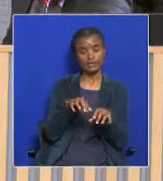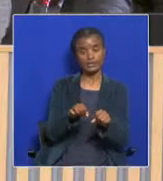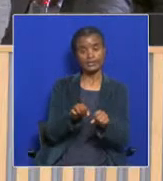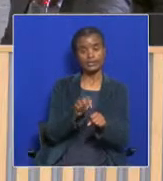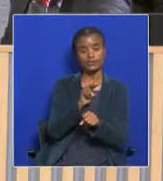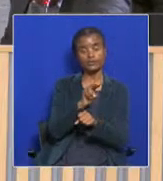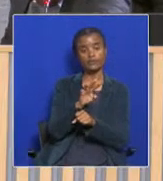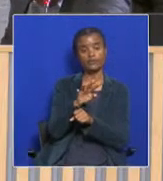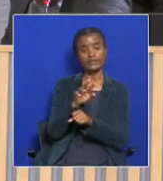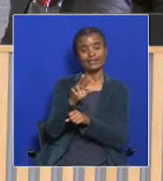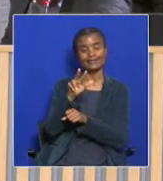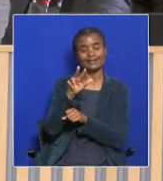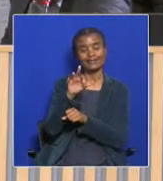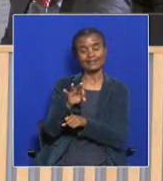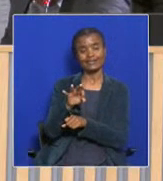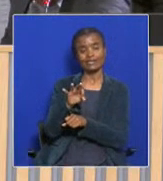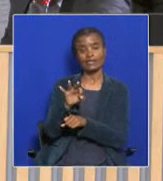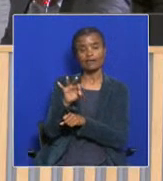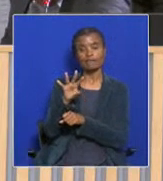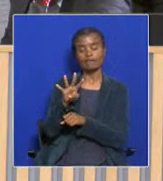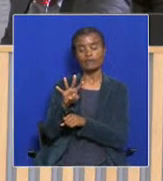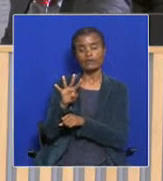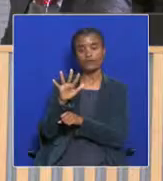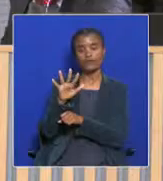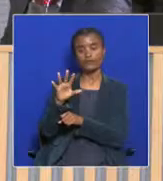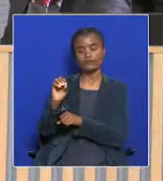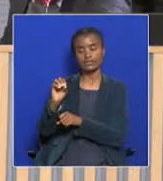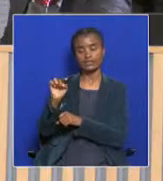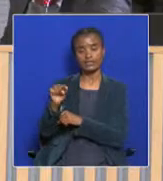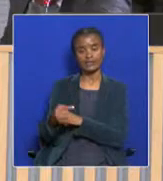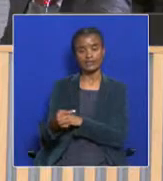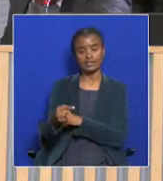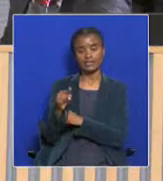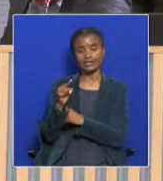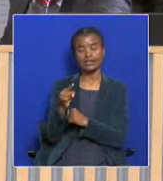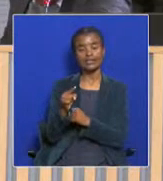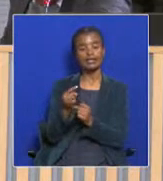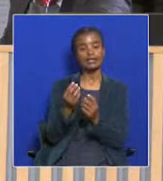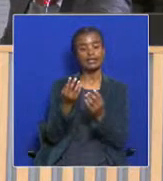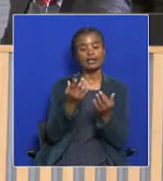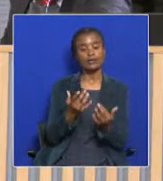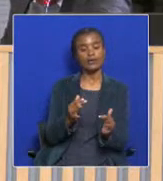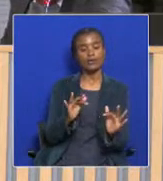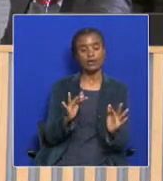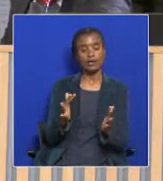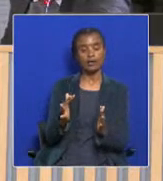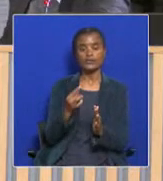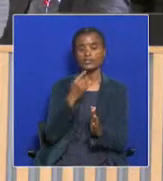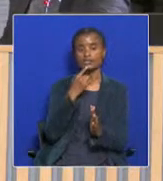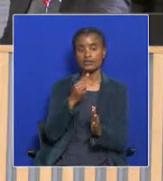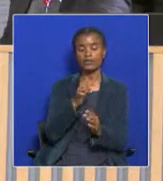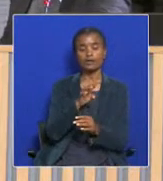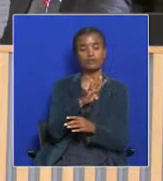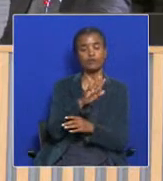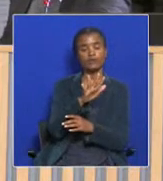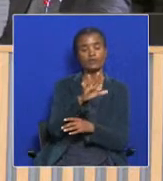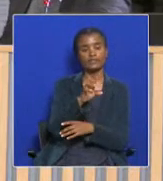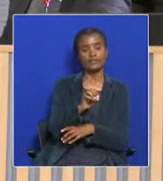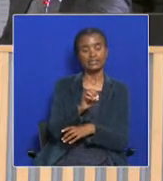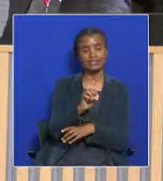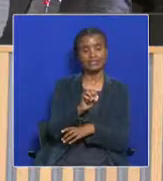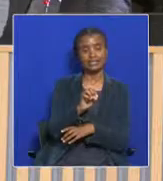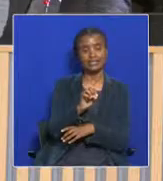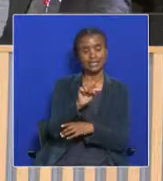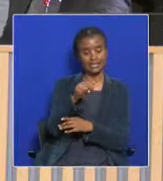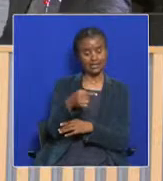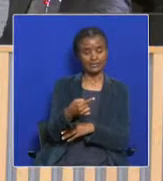243,450,000, and how they arrived at that is, they say is 450,000 per kilogram. Yes, So I